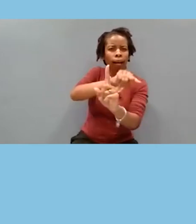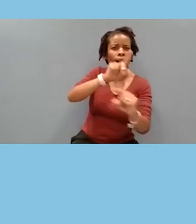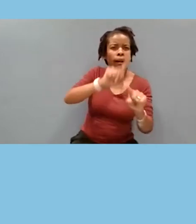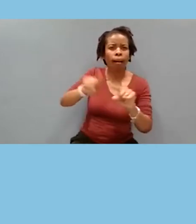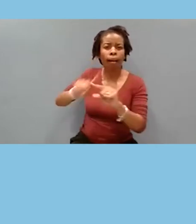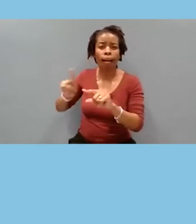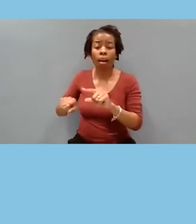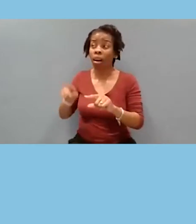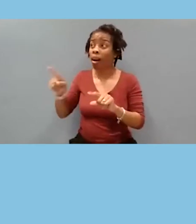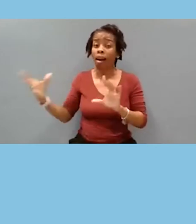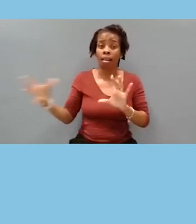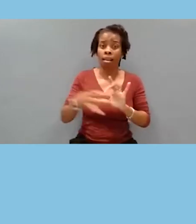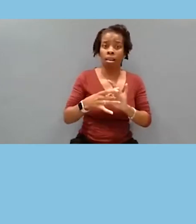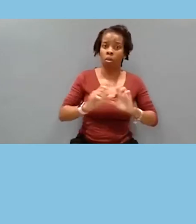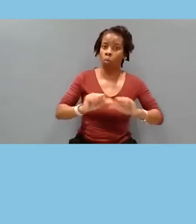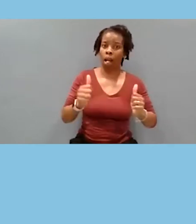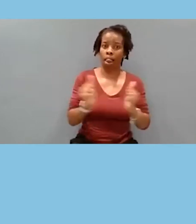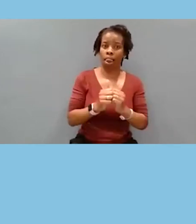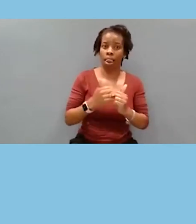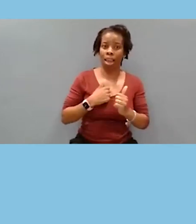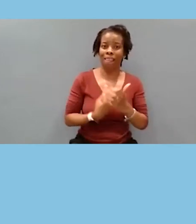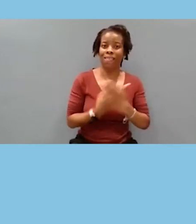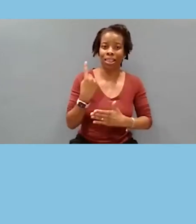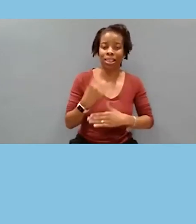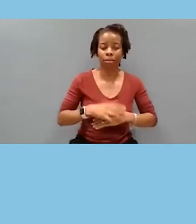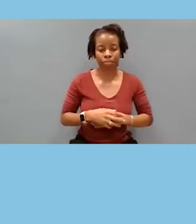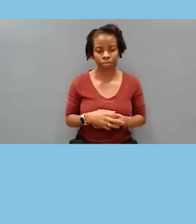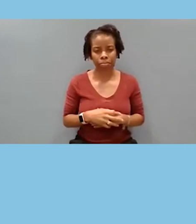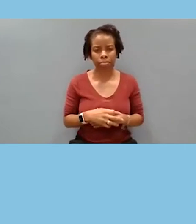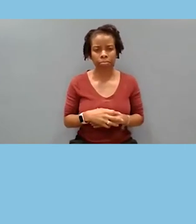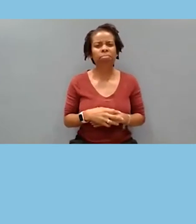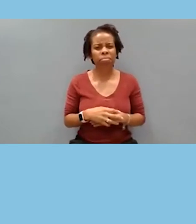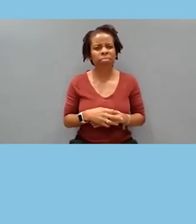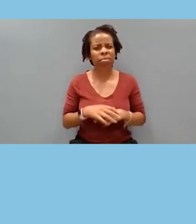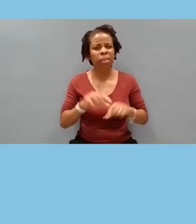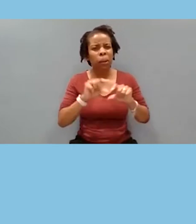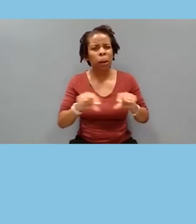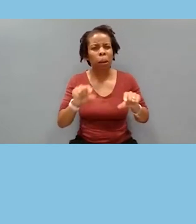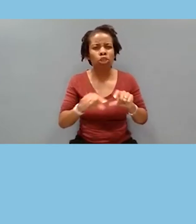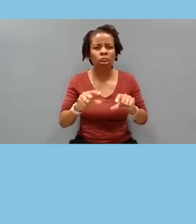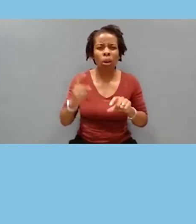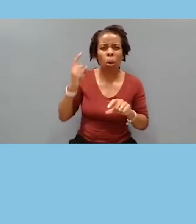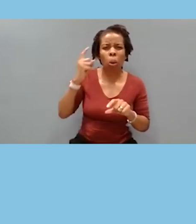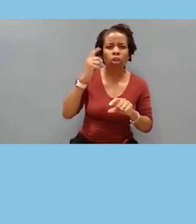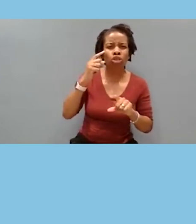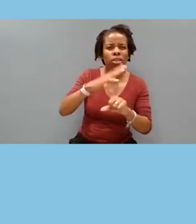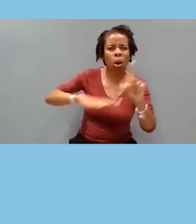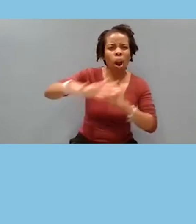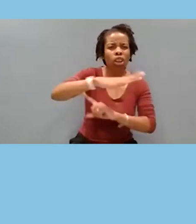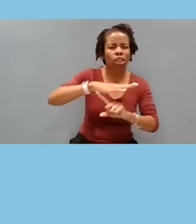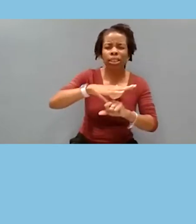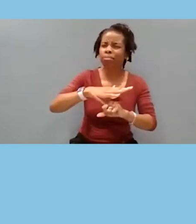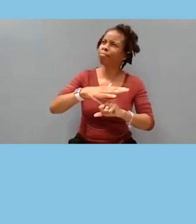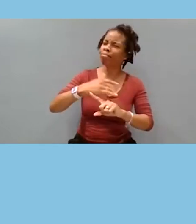events. In trying to think about what a caption conscious ecology could achieve, we were thinking particularly how, in the